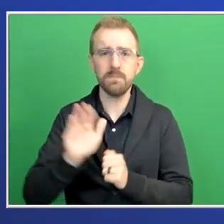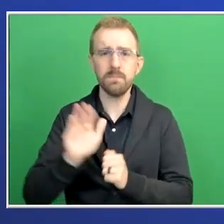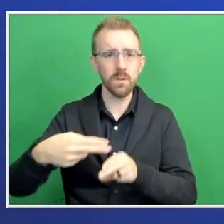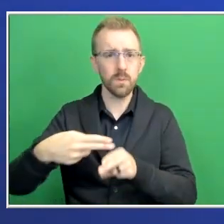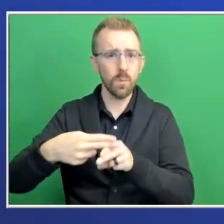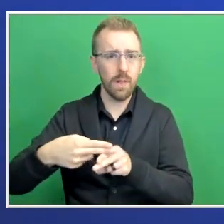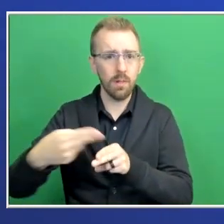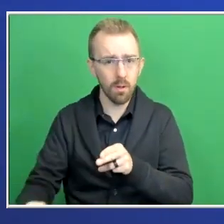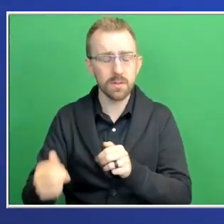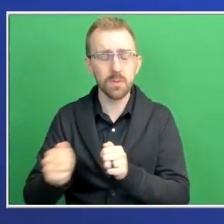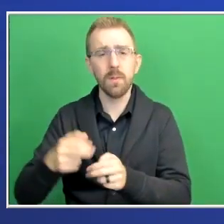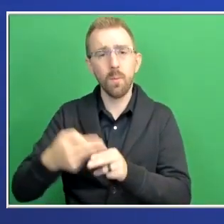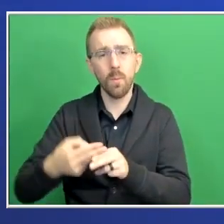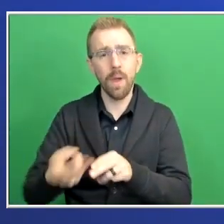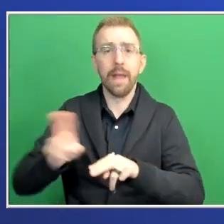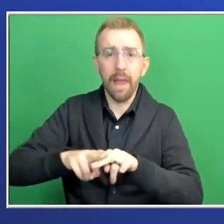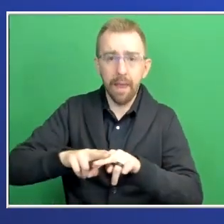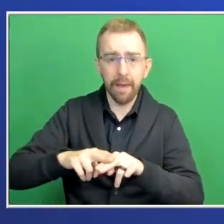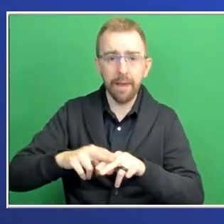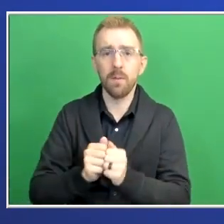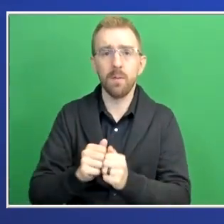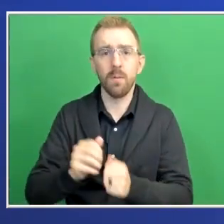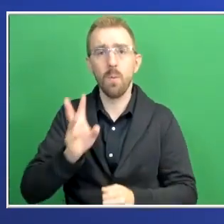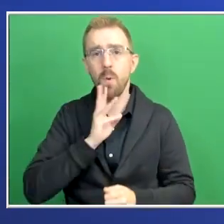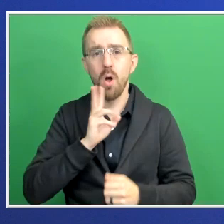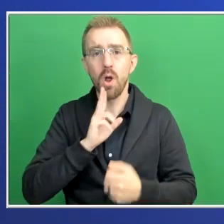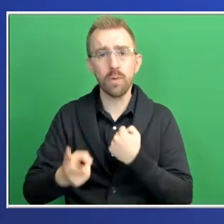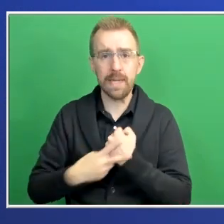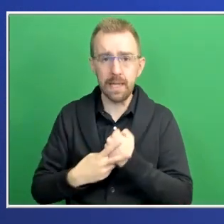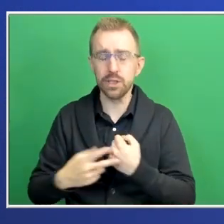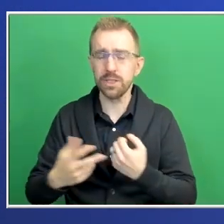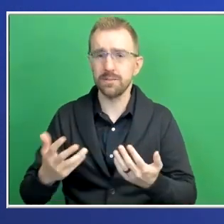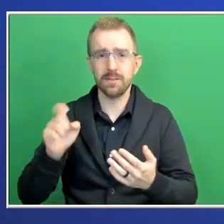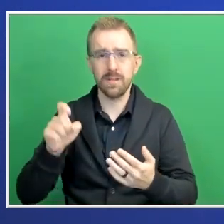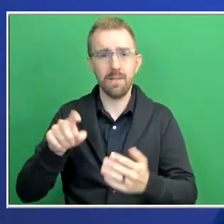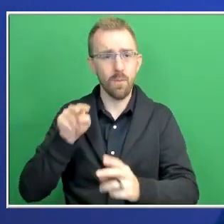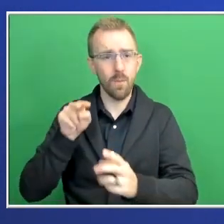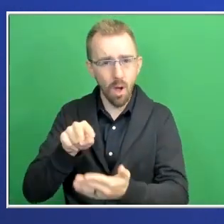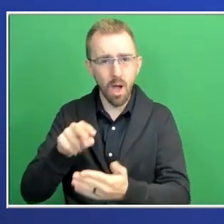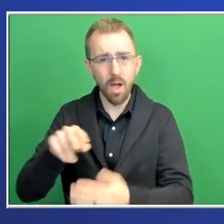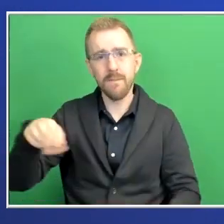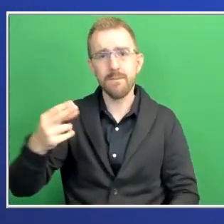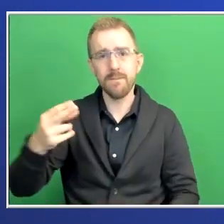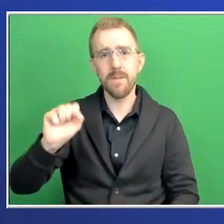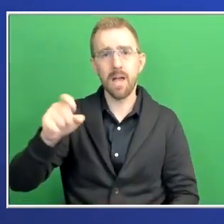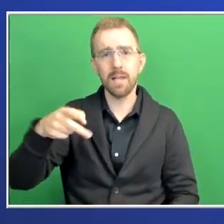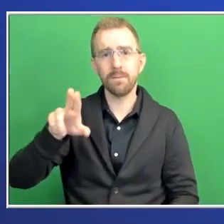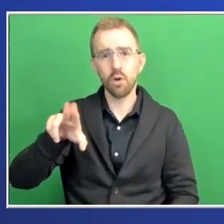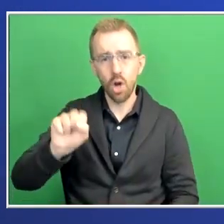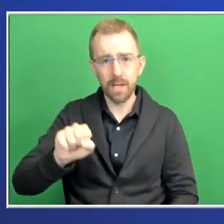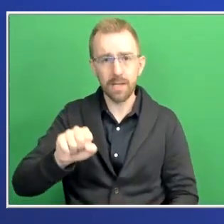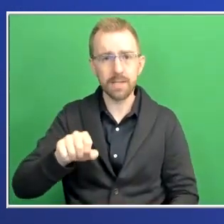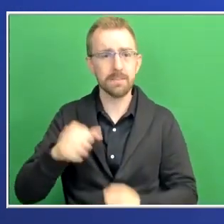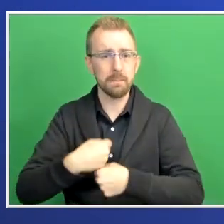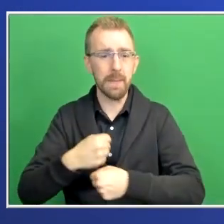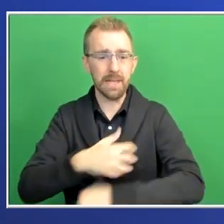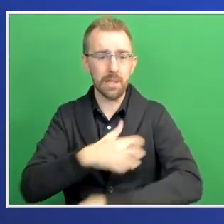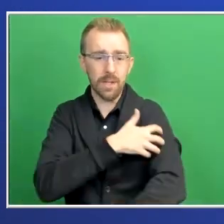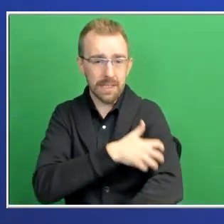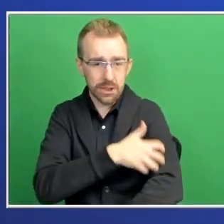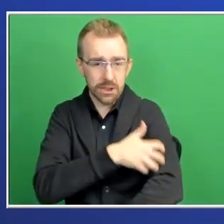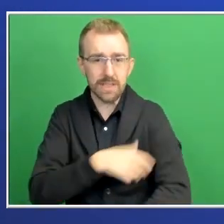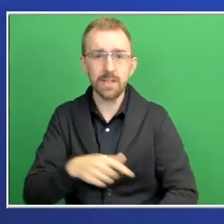the weight gain, with the water retention. You had to watch your phosphorus. If phosphorus make you itch, you had to watch what you